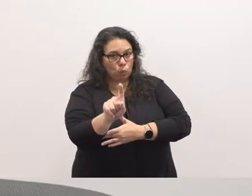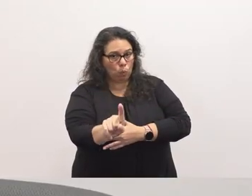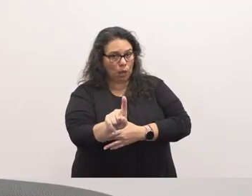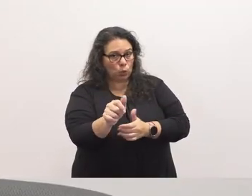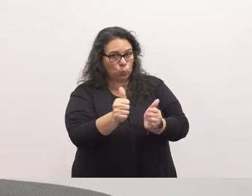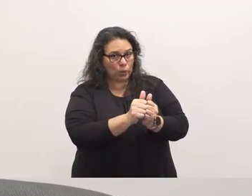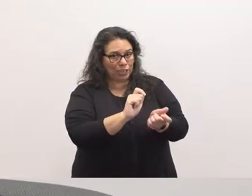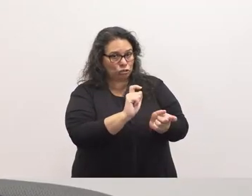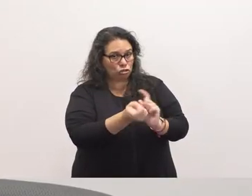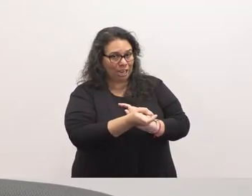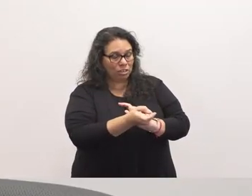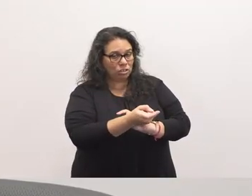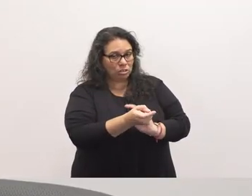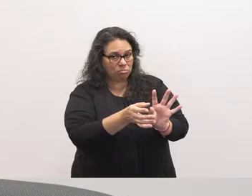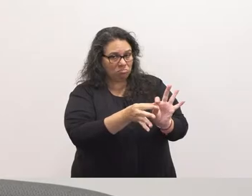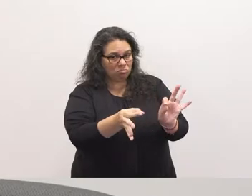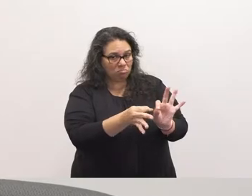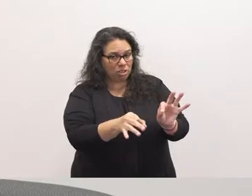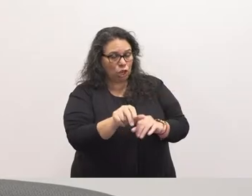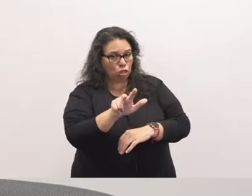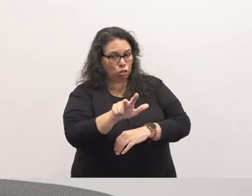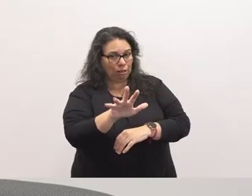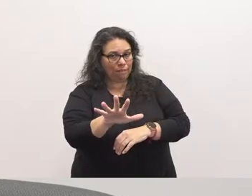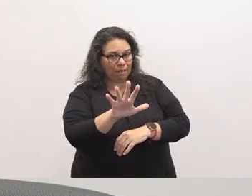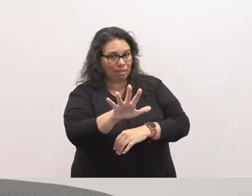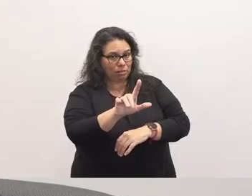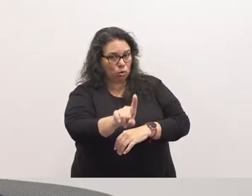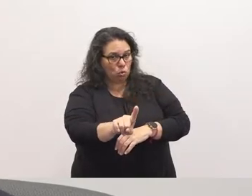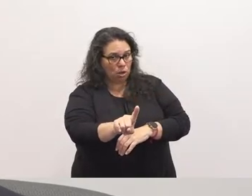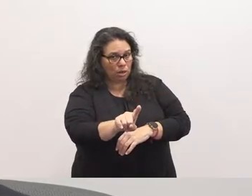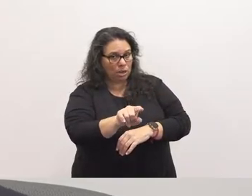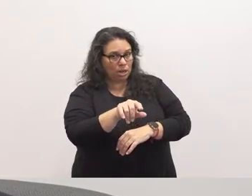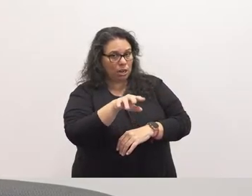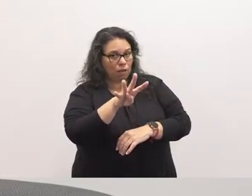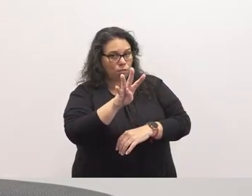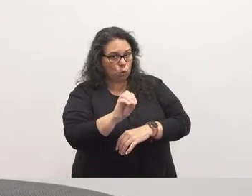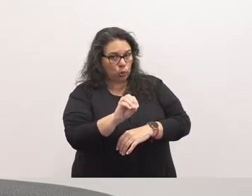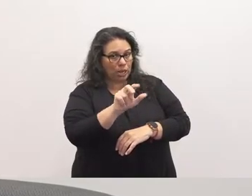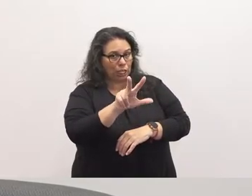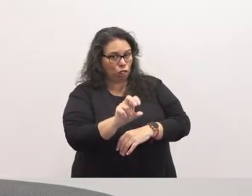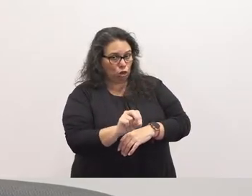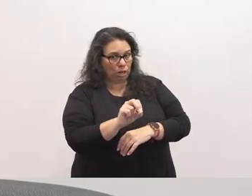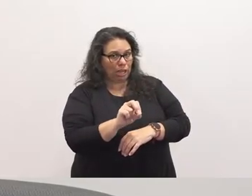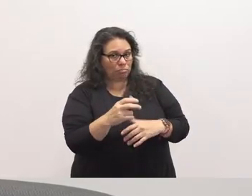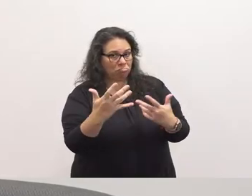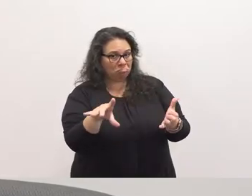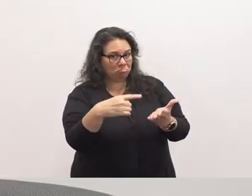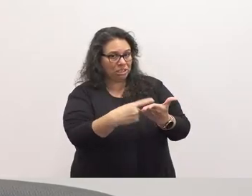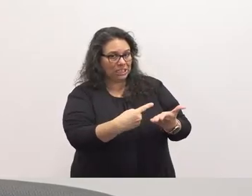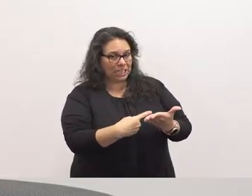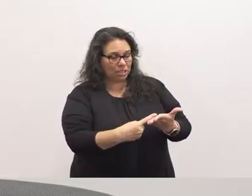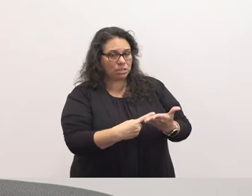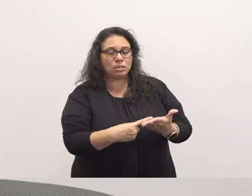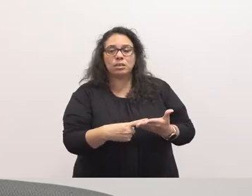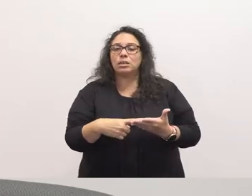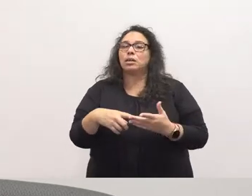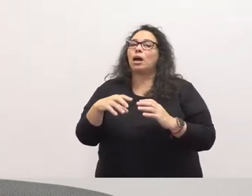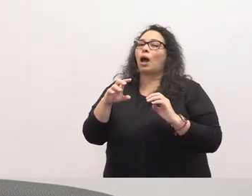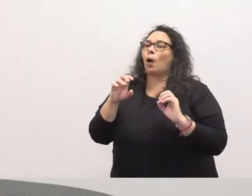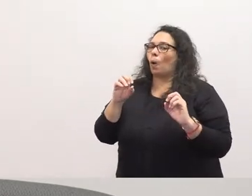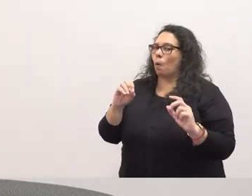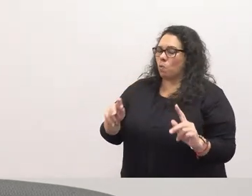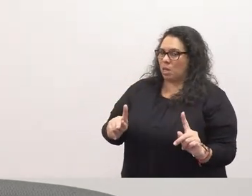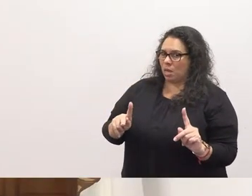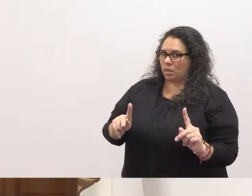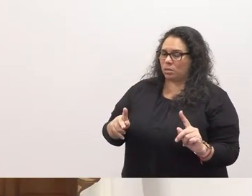the changes noted to 3551 and 4030 that you discussed with Ms. Bogey. Okay.